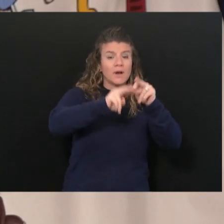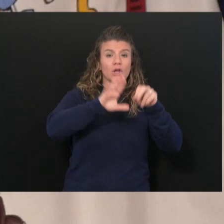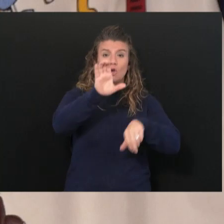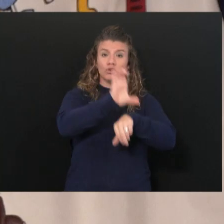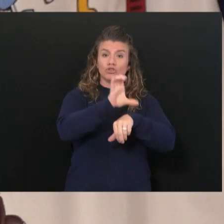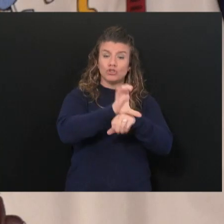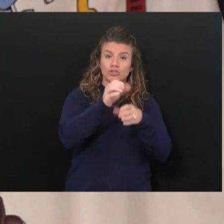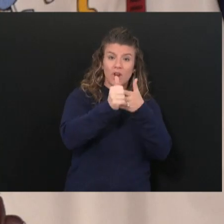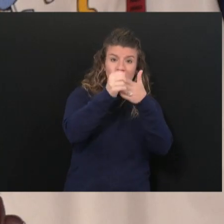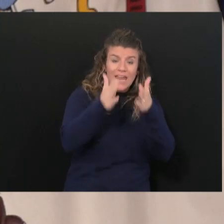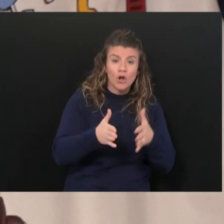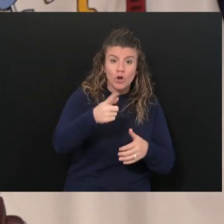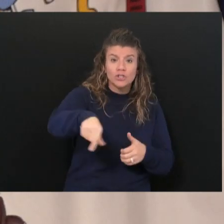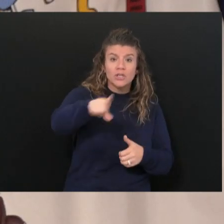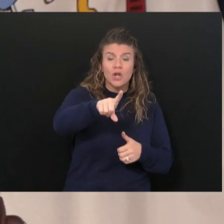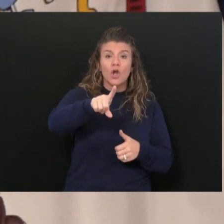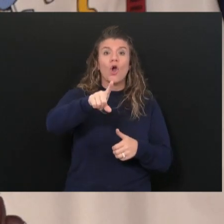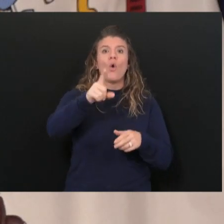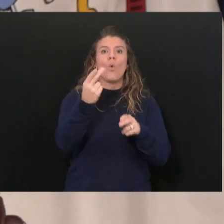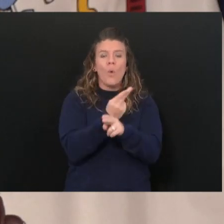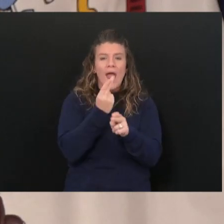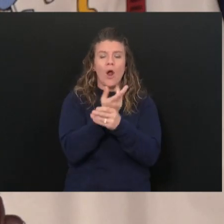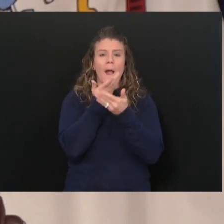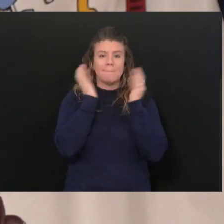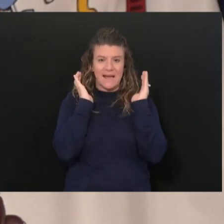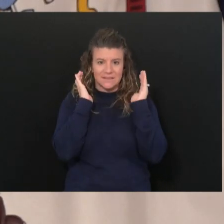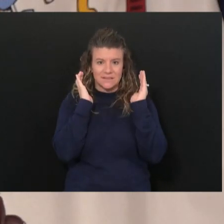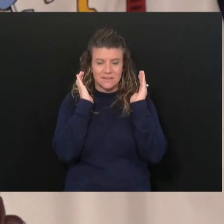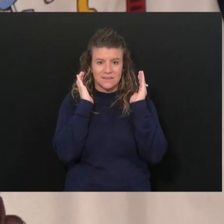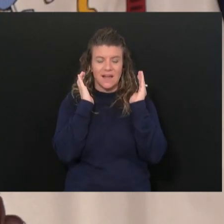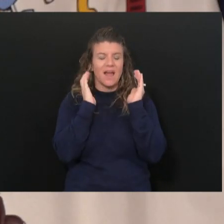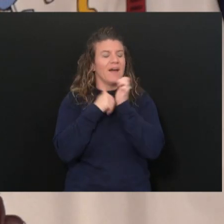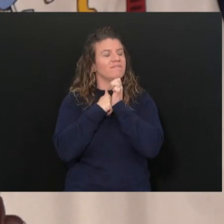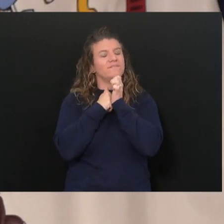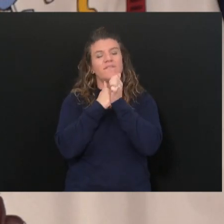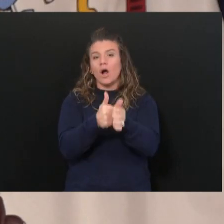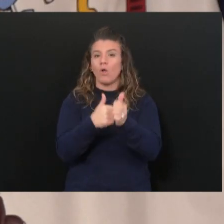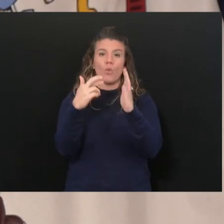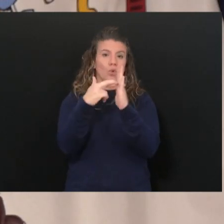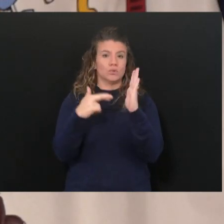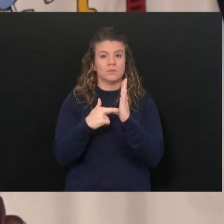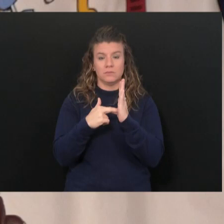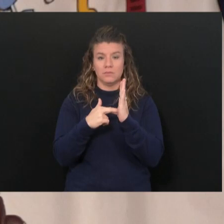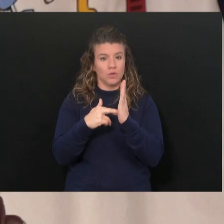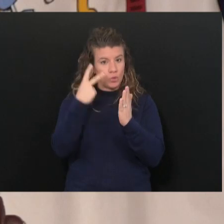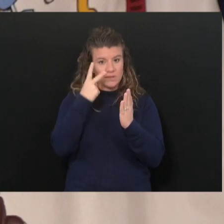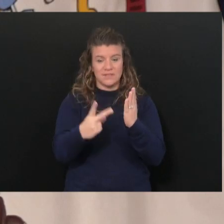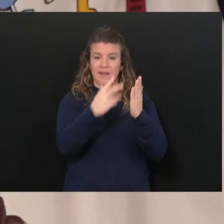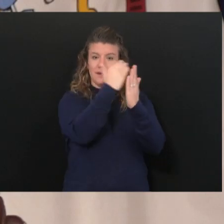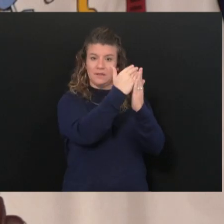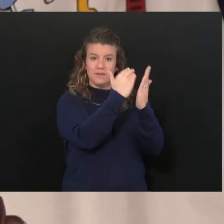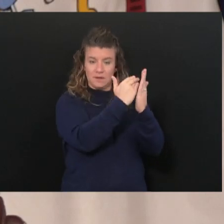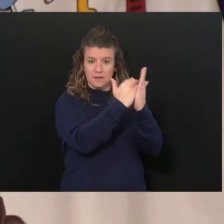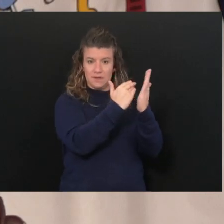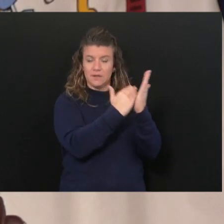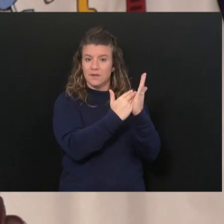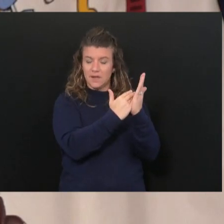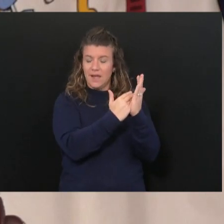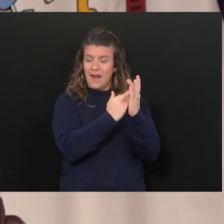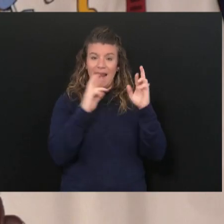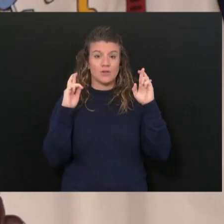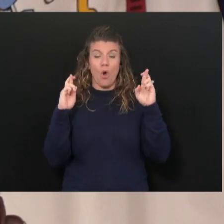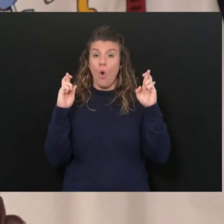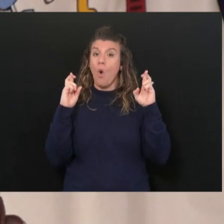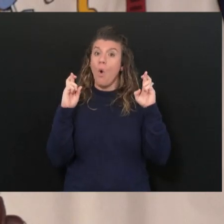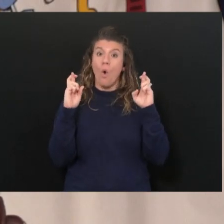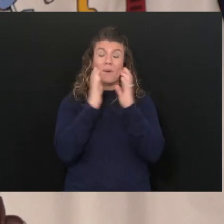yourself, wear a mask. Absolutely follow the guidelines that we put out, and let's just hope and